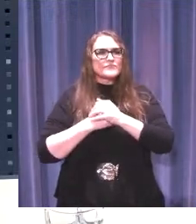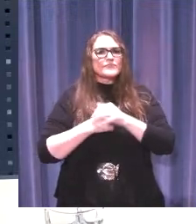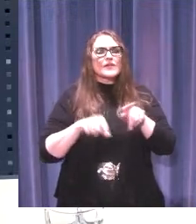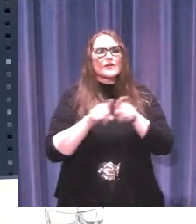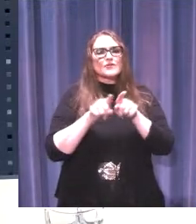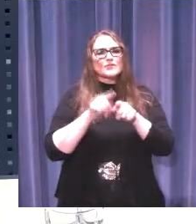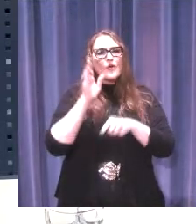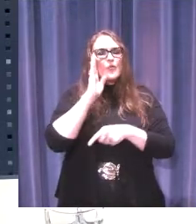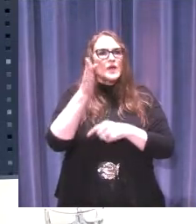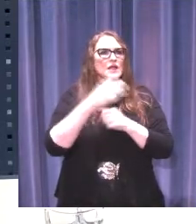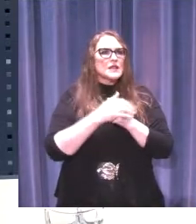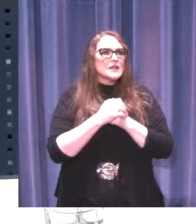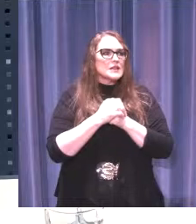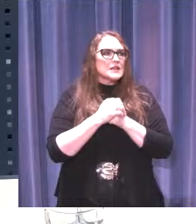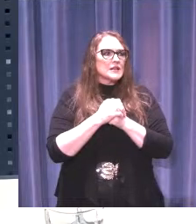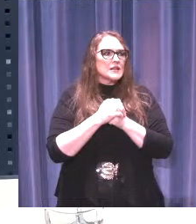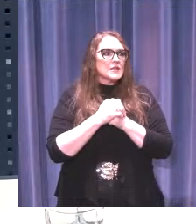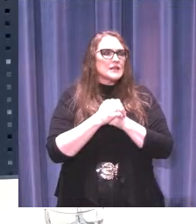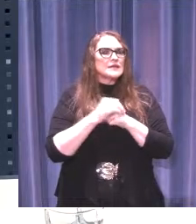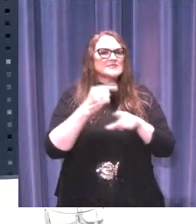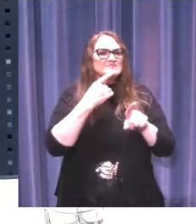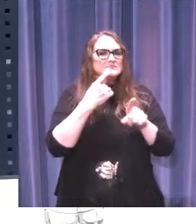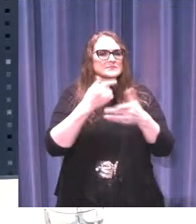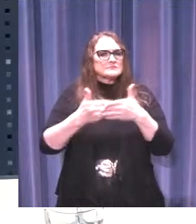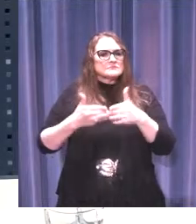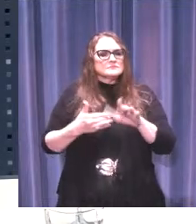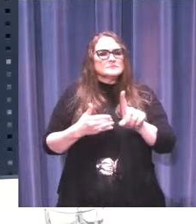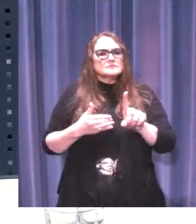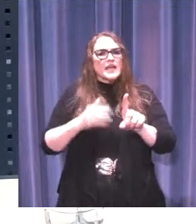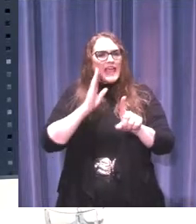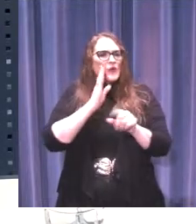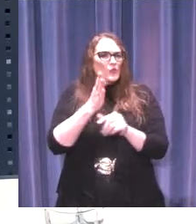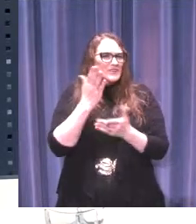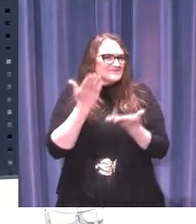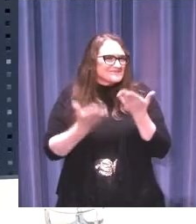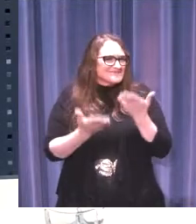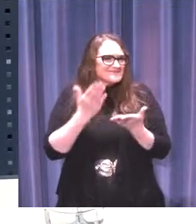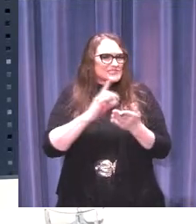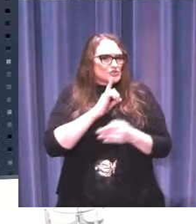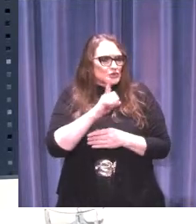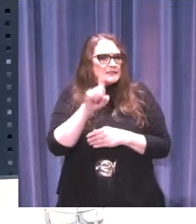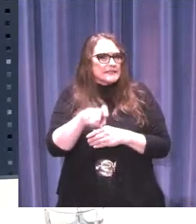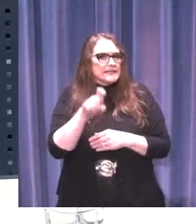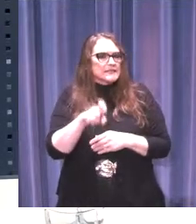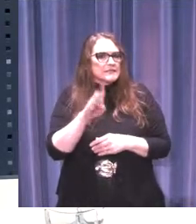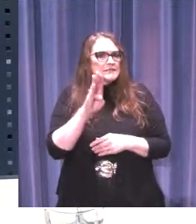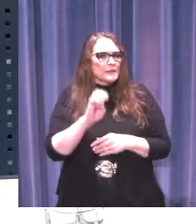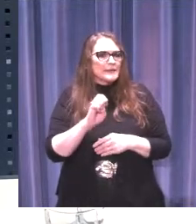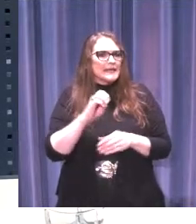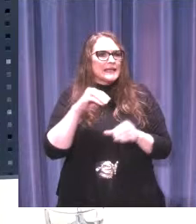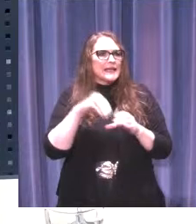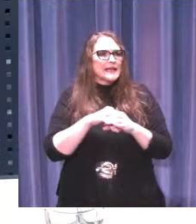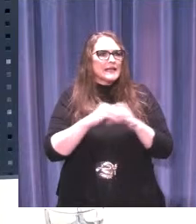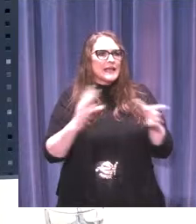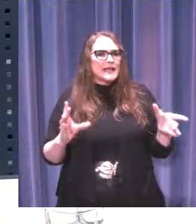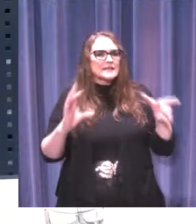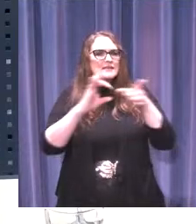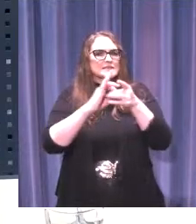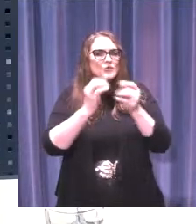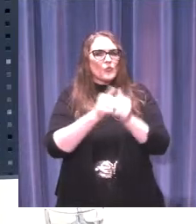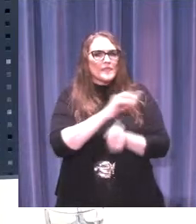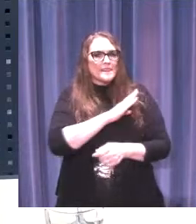also preface that by saying that it would most certainly need to be in conjunction with the